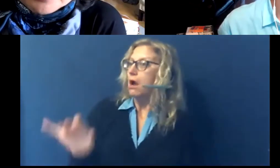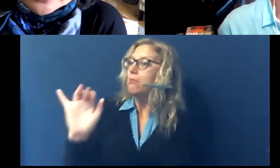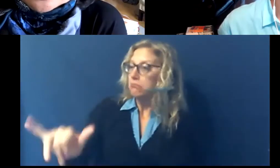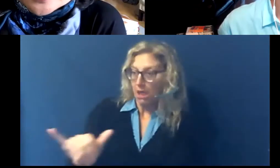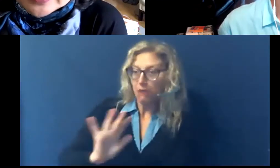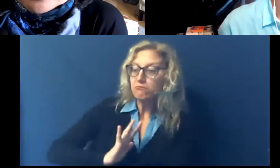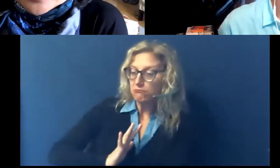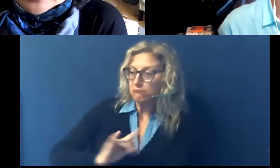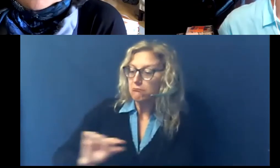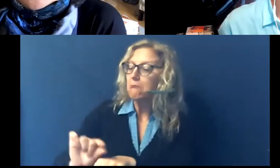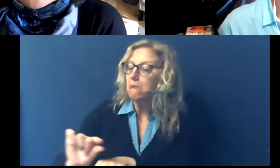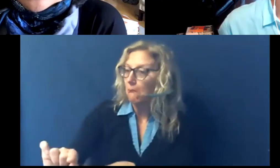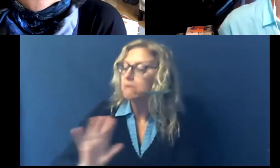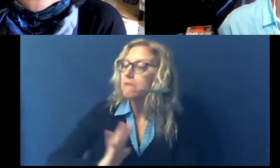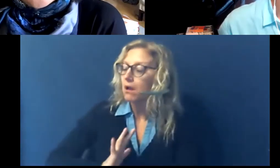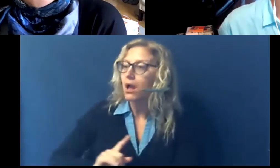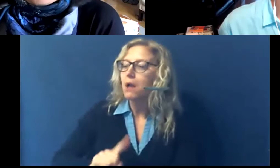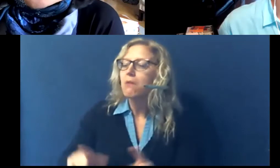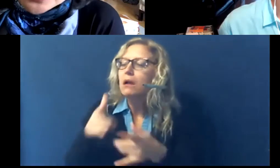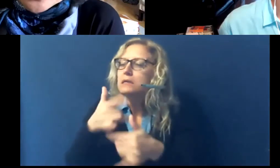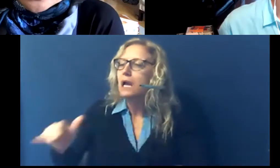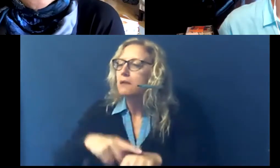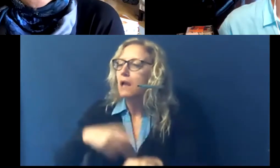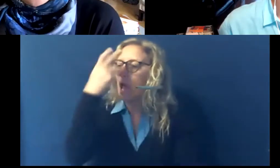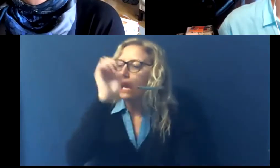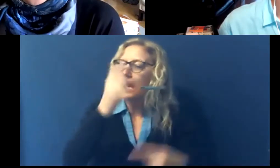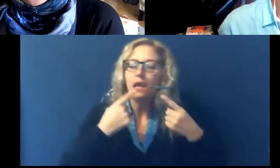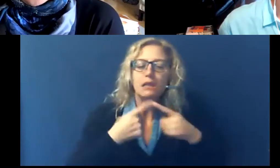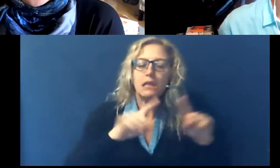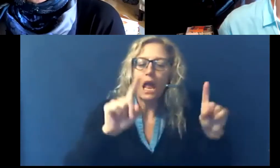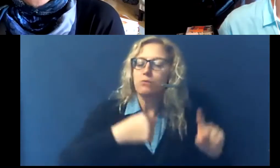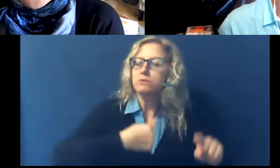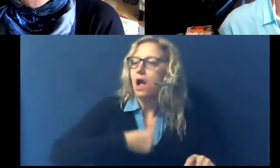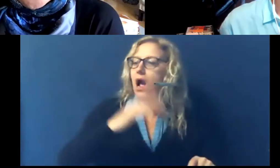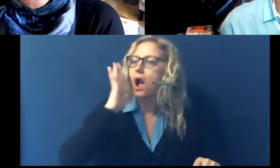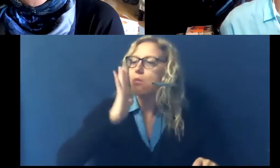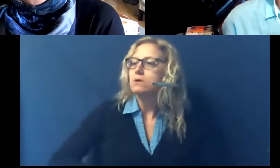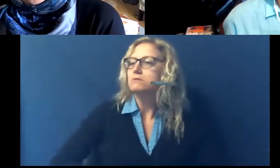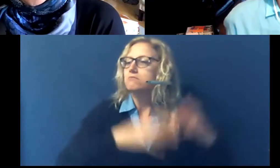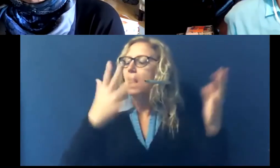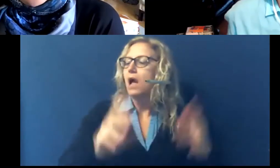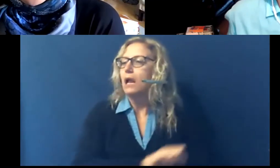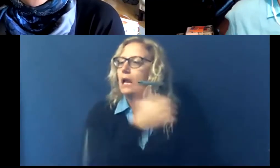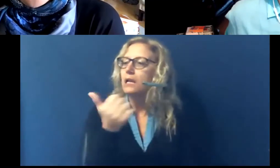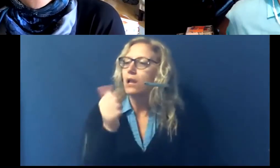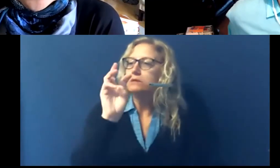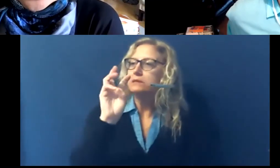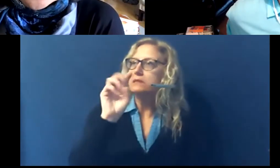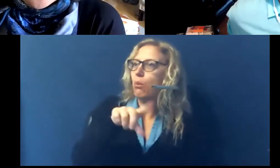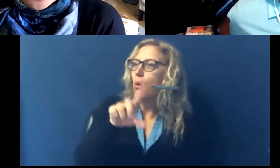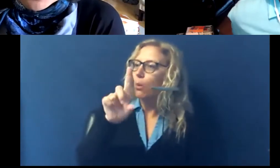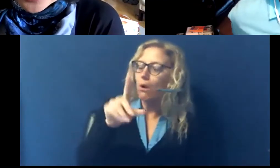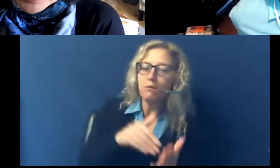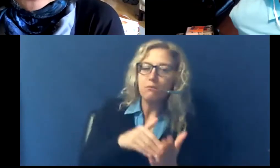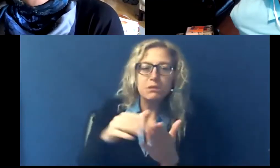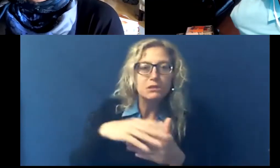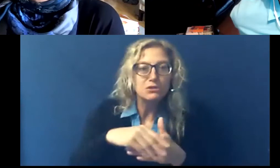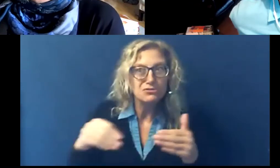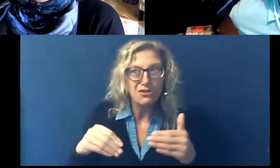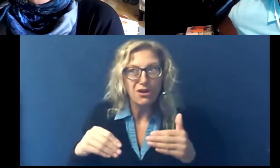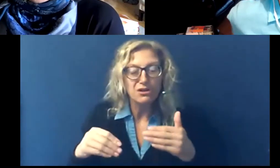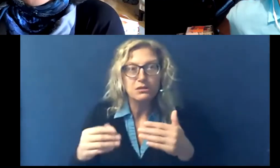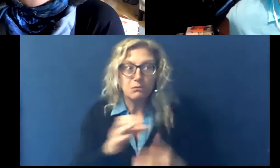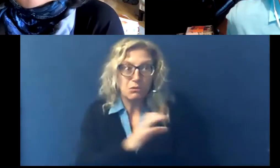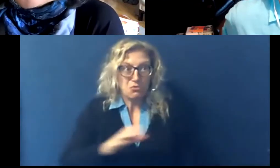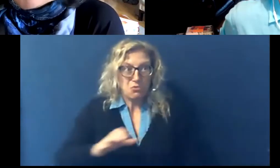bill, but at the same time he announced he was going to spend another $6.1 billion over what